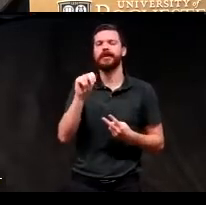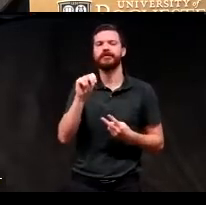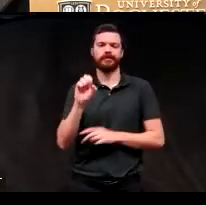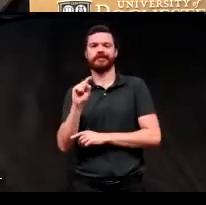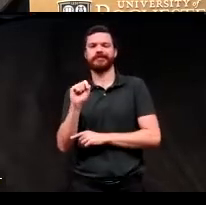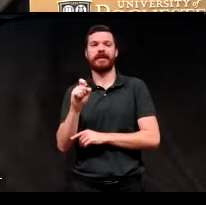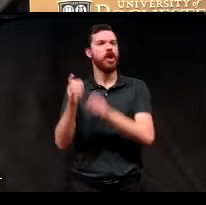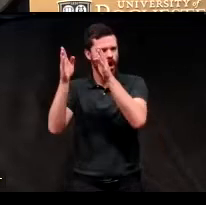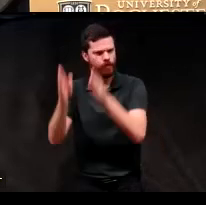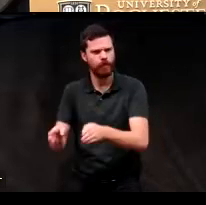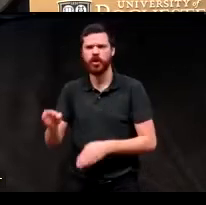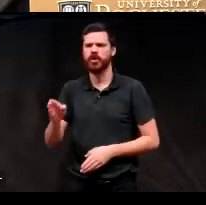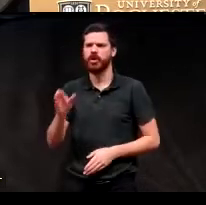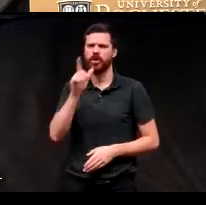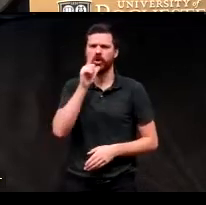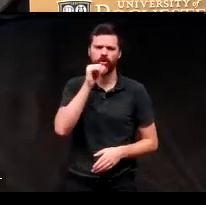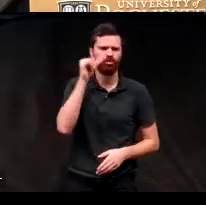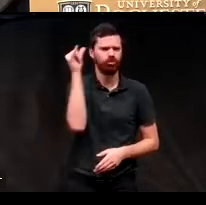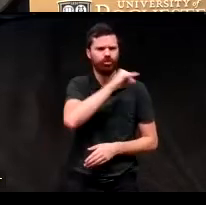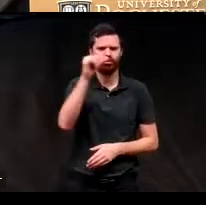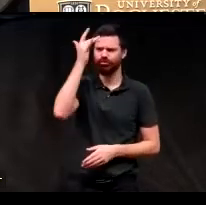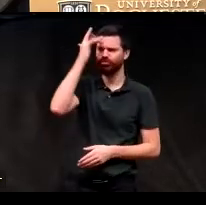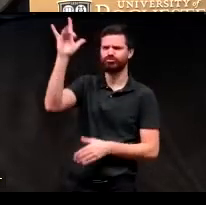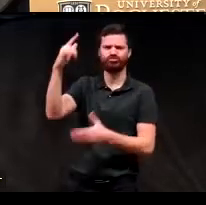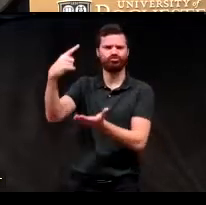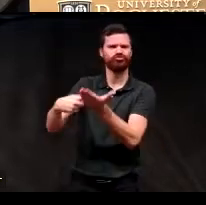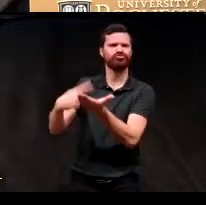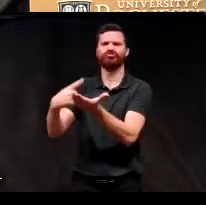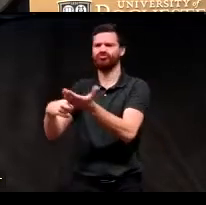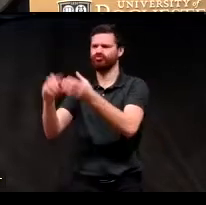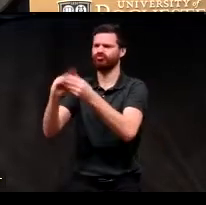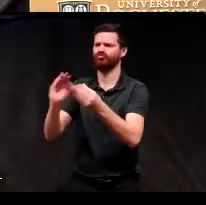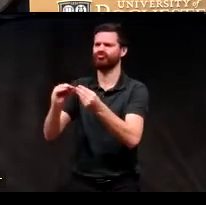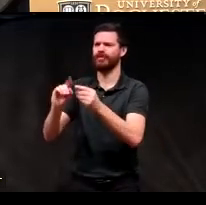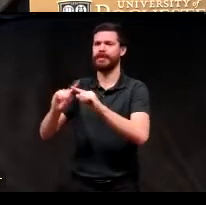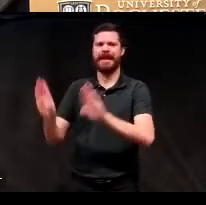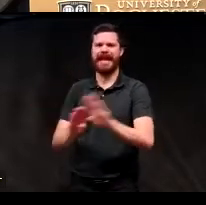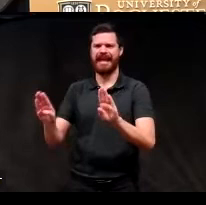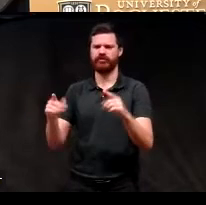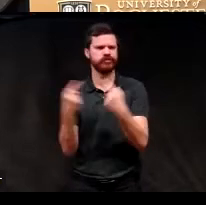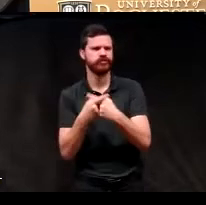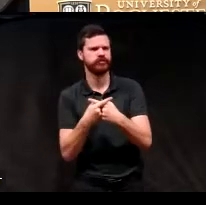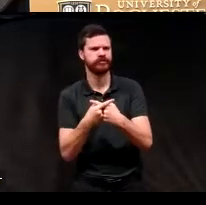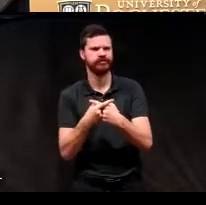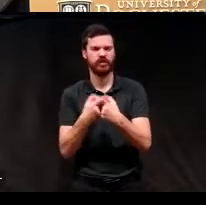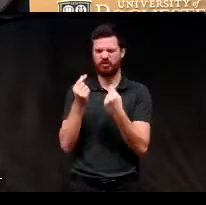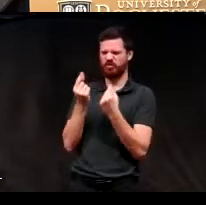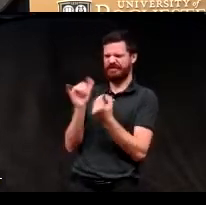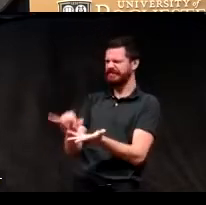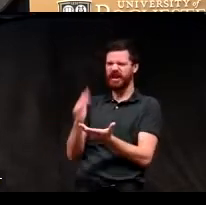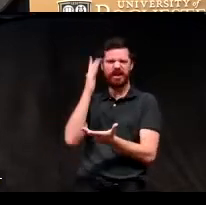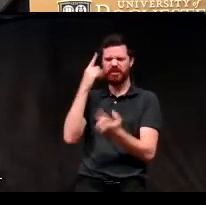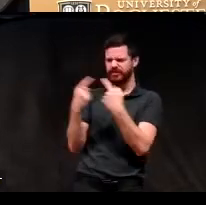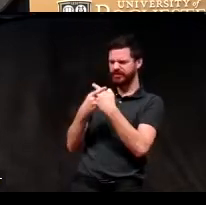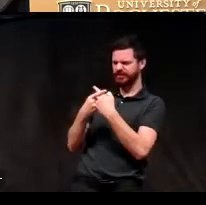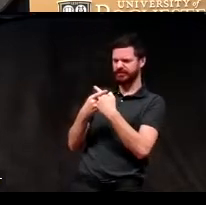they speak so insightfully, but yet their behavior doesn't really add up, and like what's going on there. And how do you,